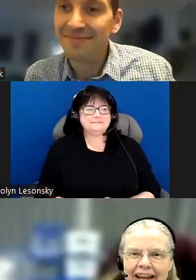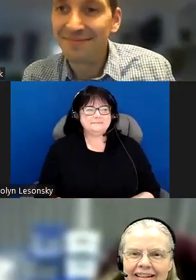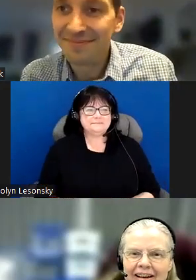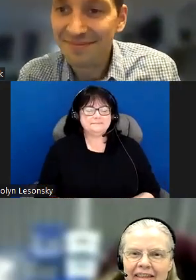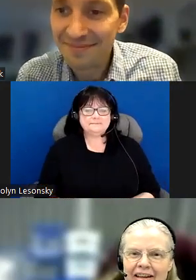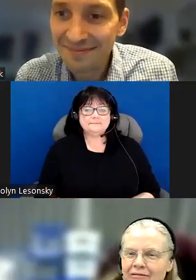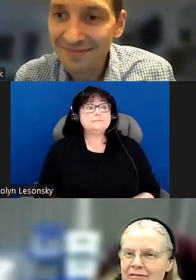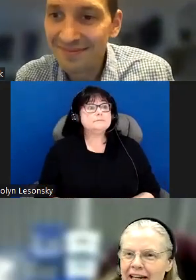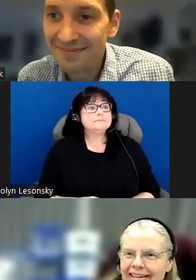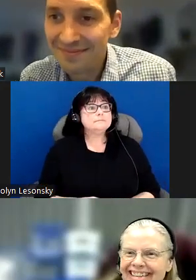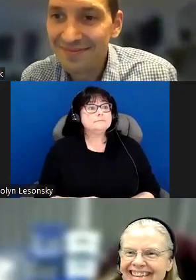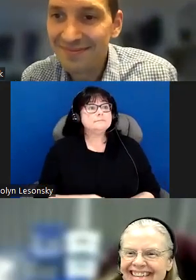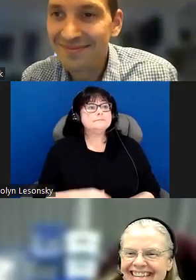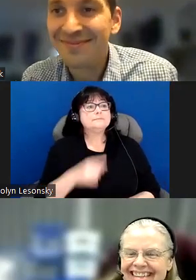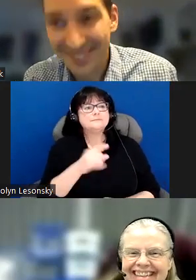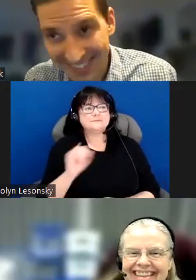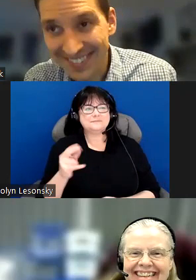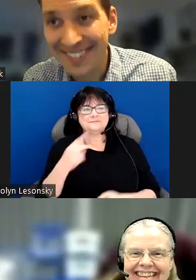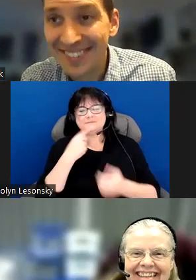Oh, and you got a thank you from Jan.